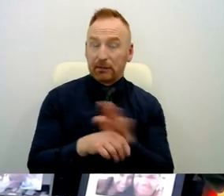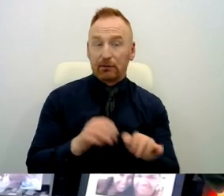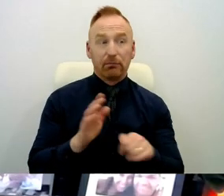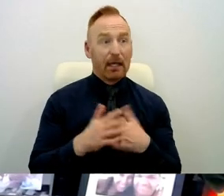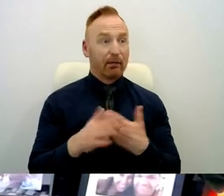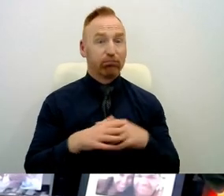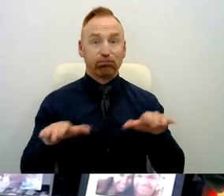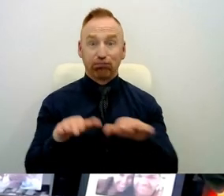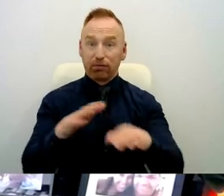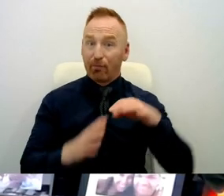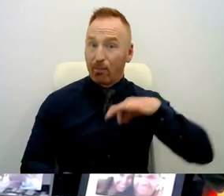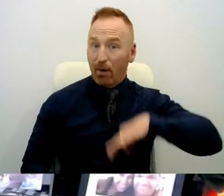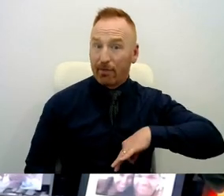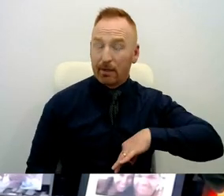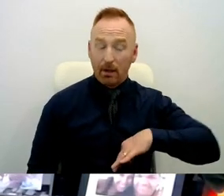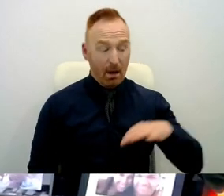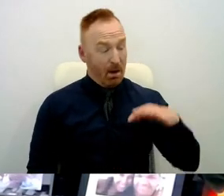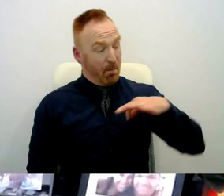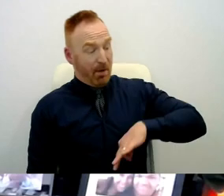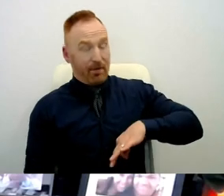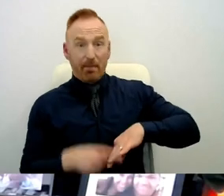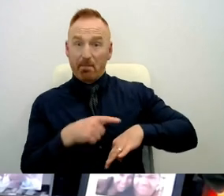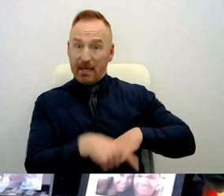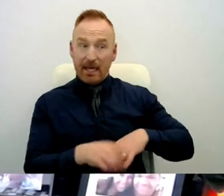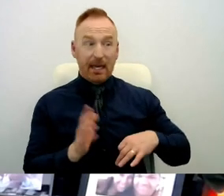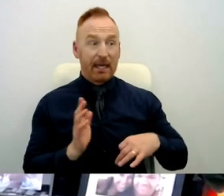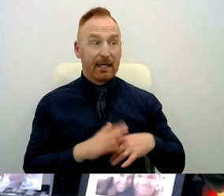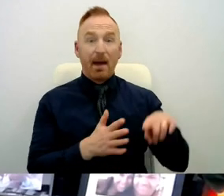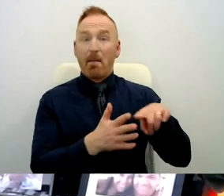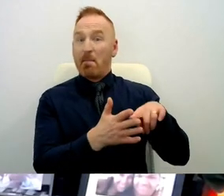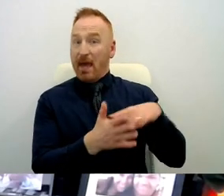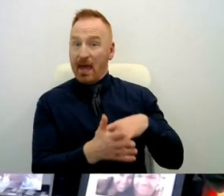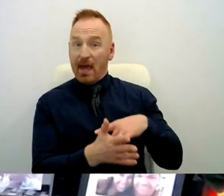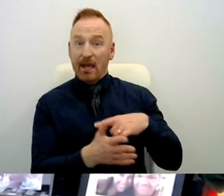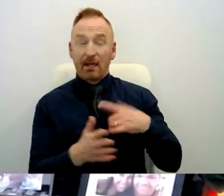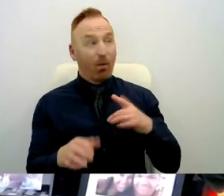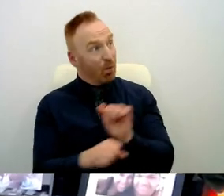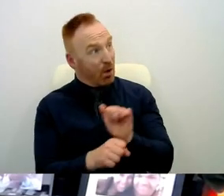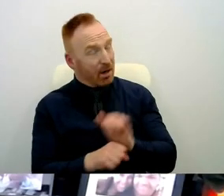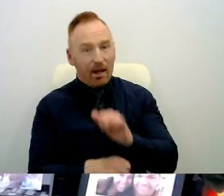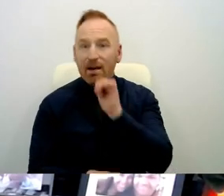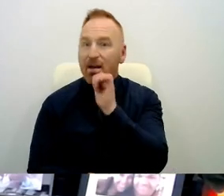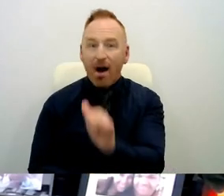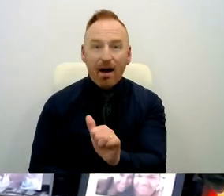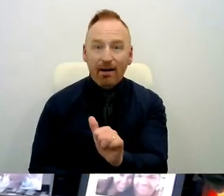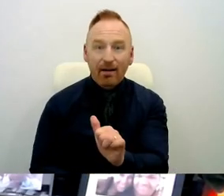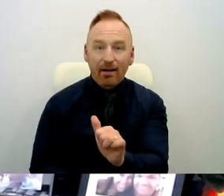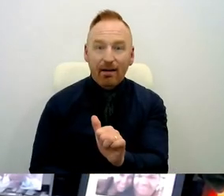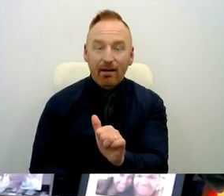profit, profit which was only achievable by the use of unpaid and unfree labor.